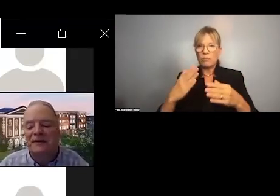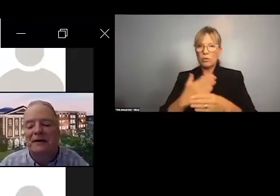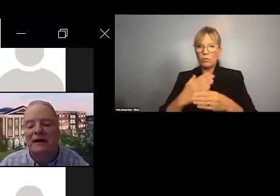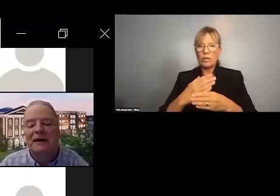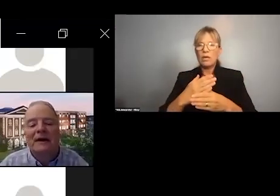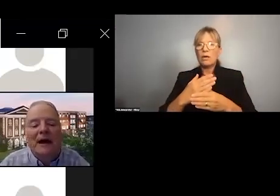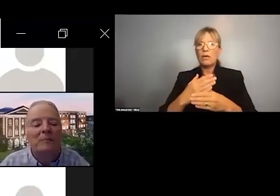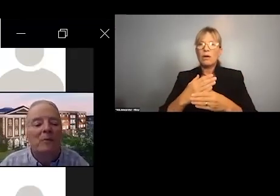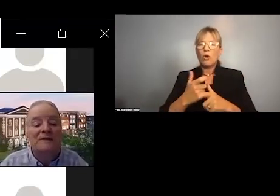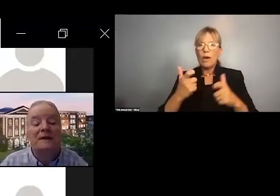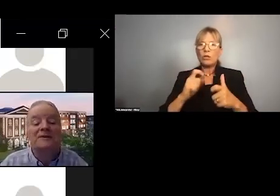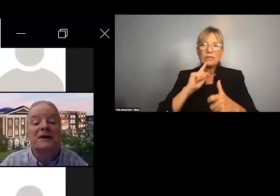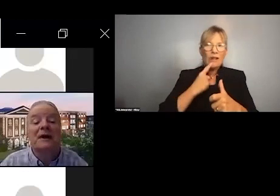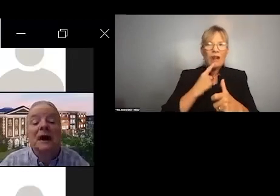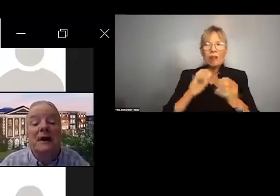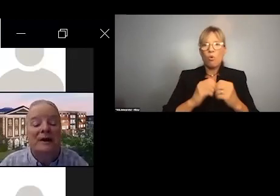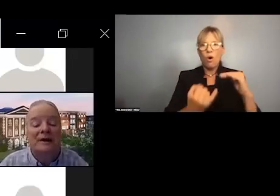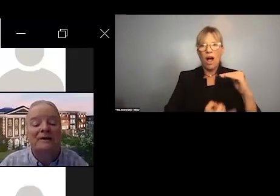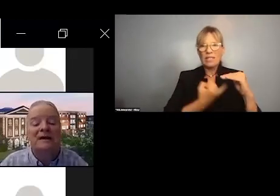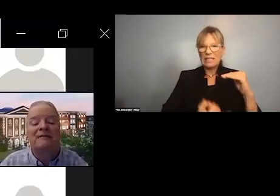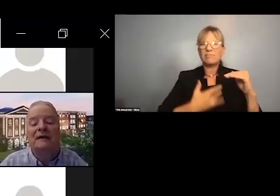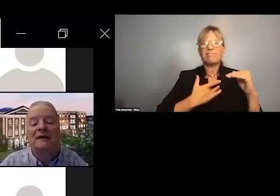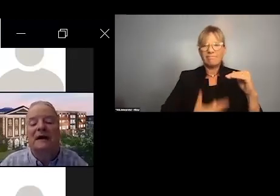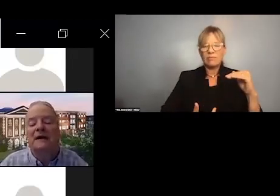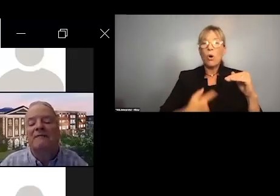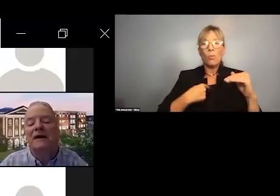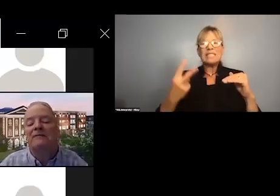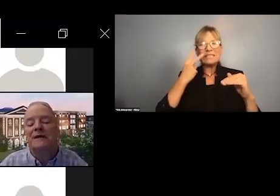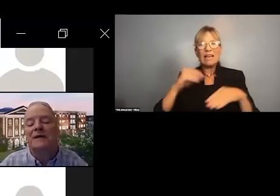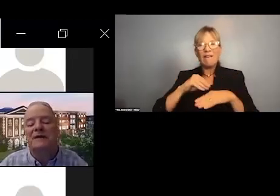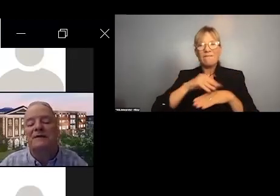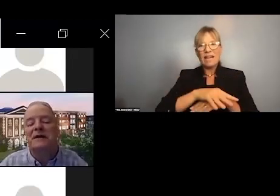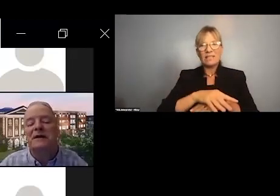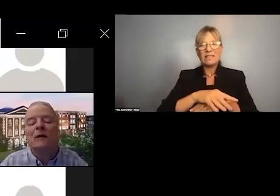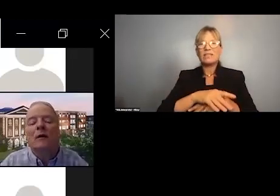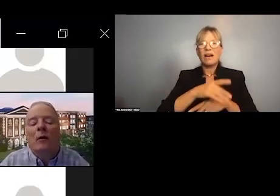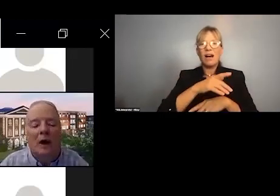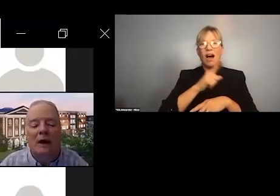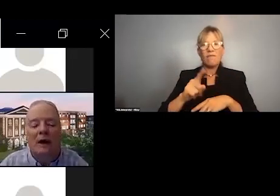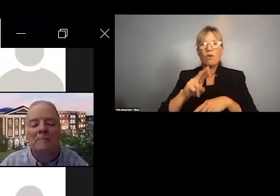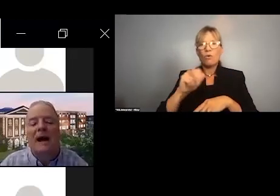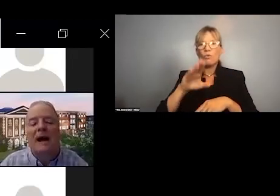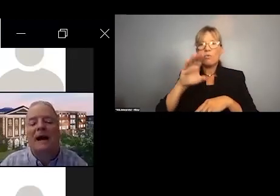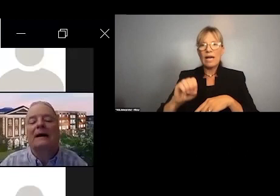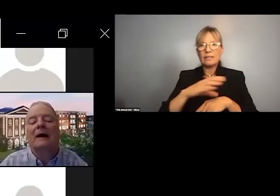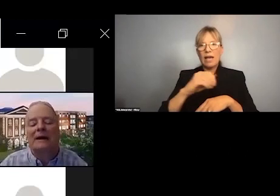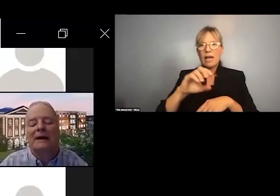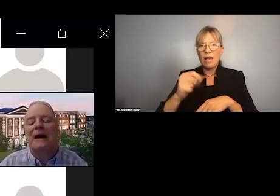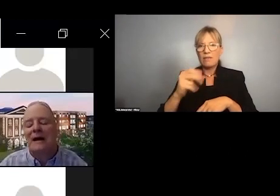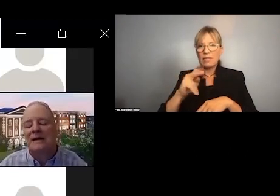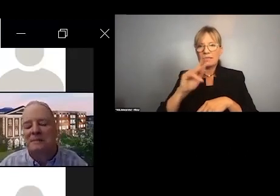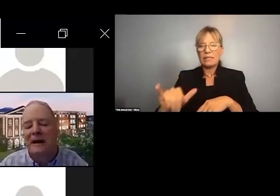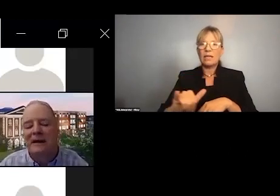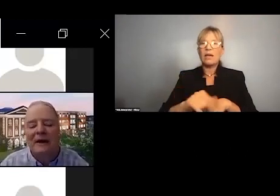greater severity and more isolation. And we did see an effect of race ethnicity where Black and